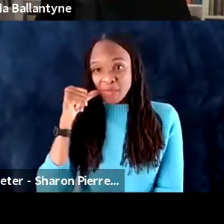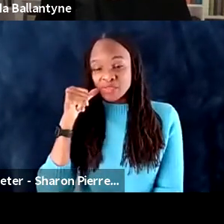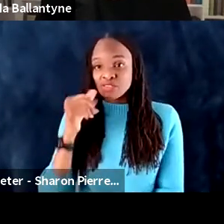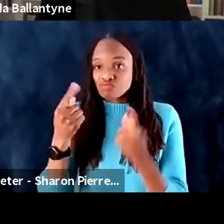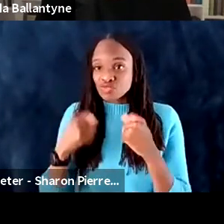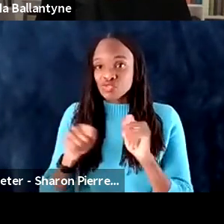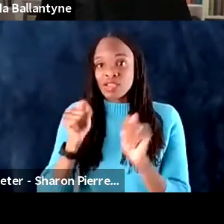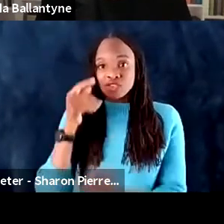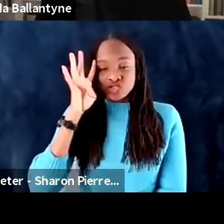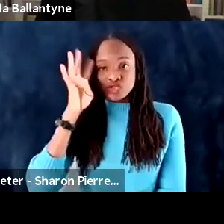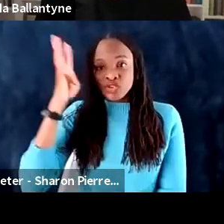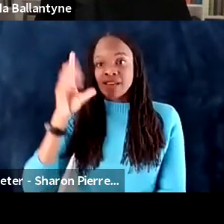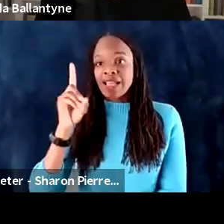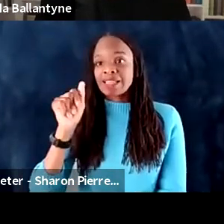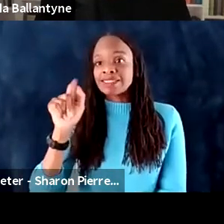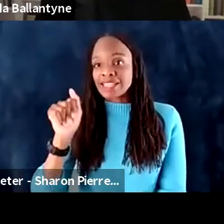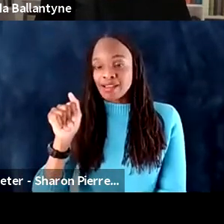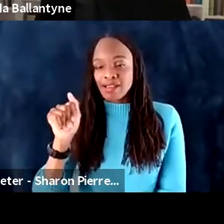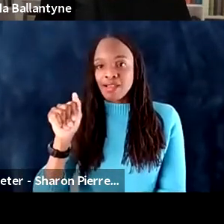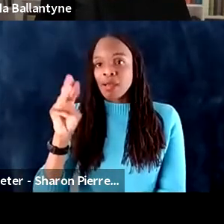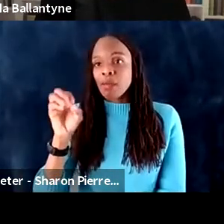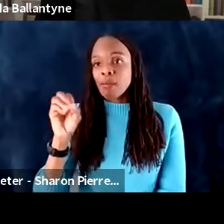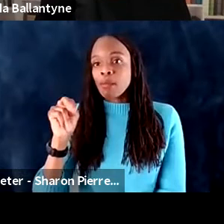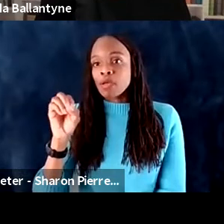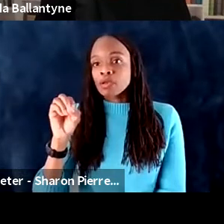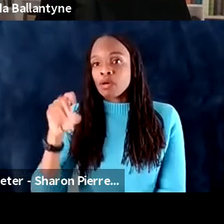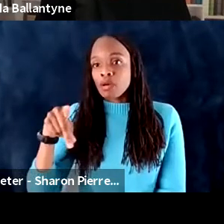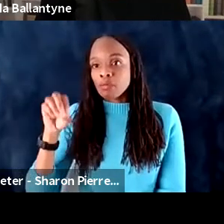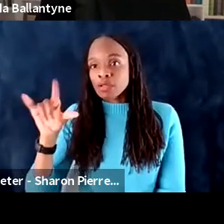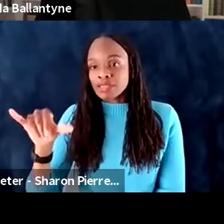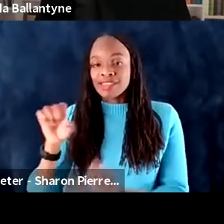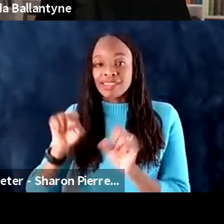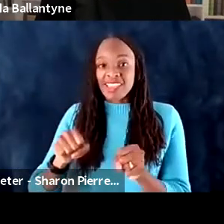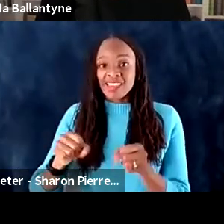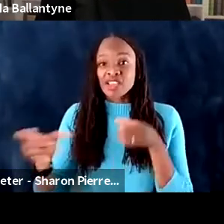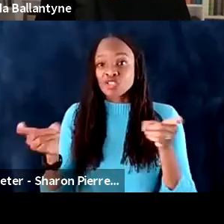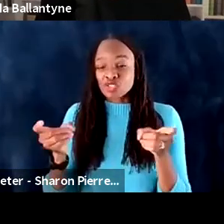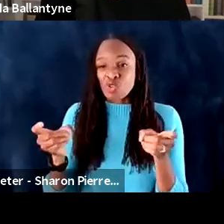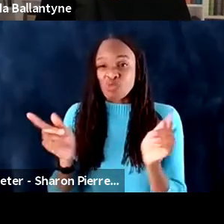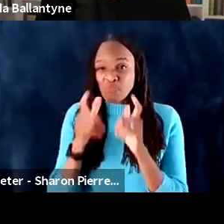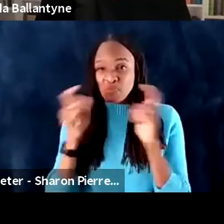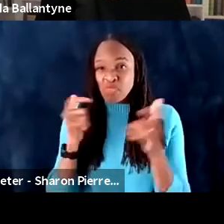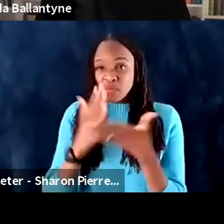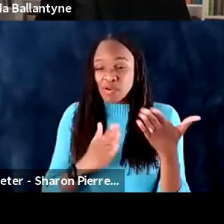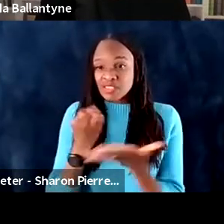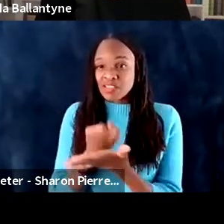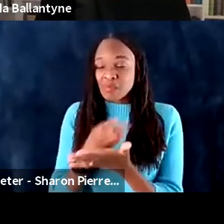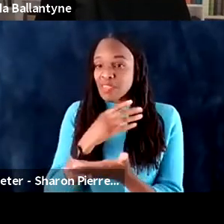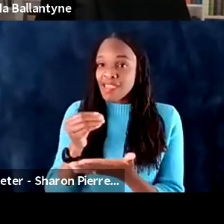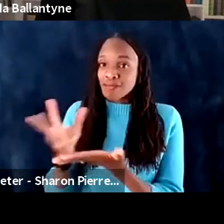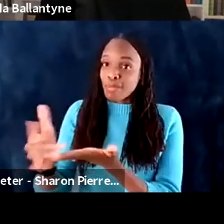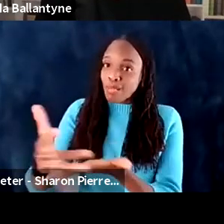to create a data monopoly such that they can control vast sectors of the economy and rake in more